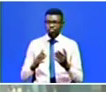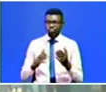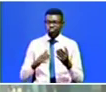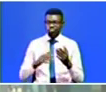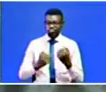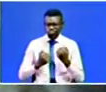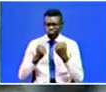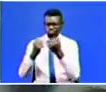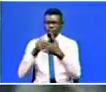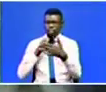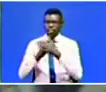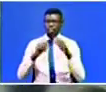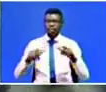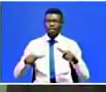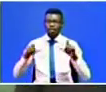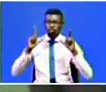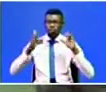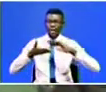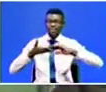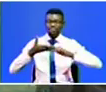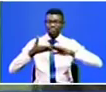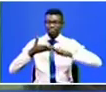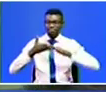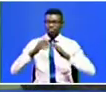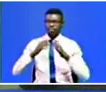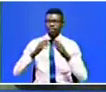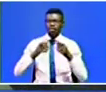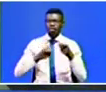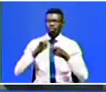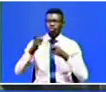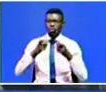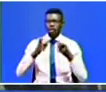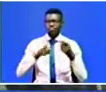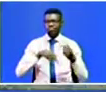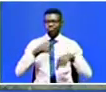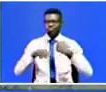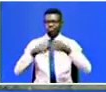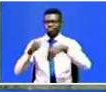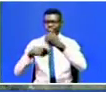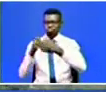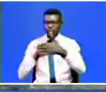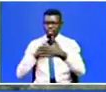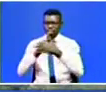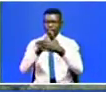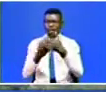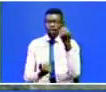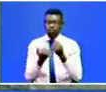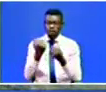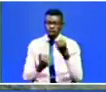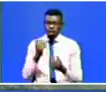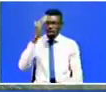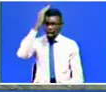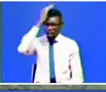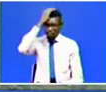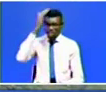trailer. Now, the trailer in turn lost control and hit another incoming truck before rolling by the roadside. The Monday